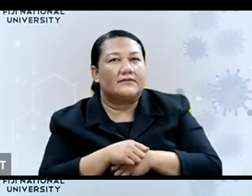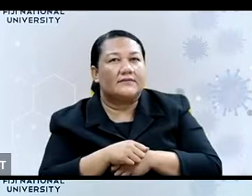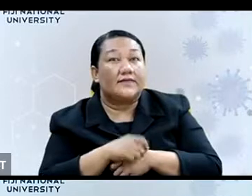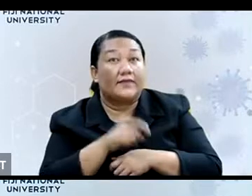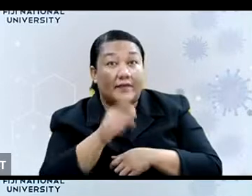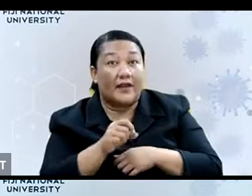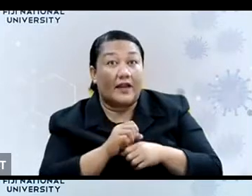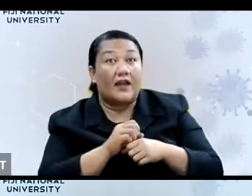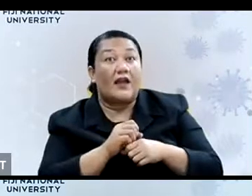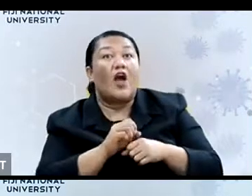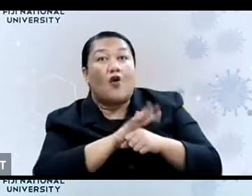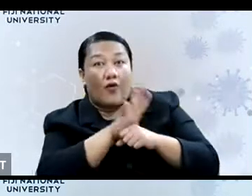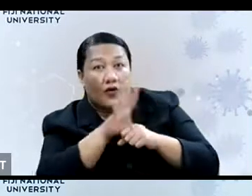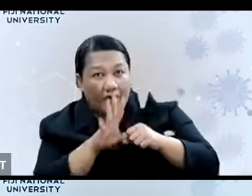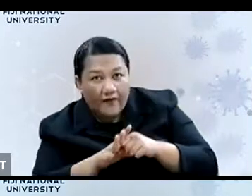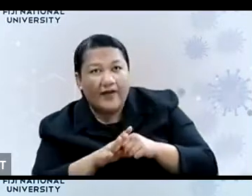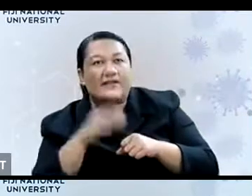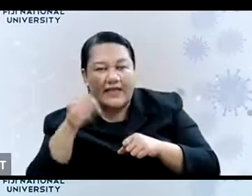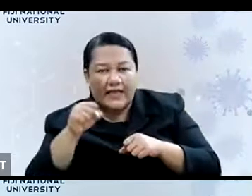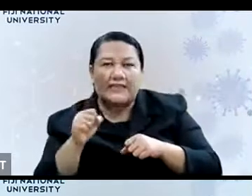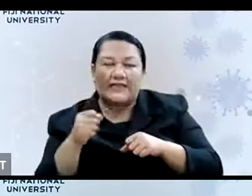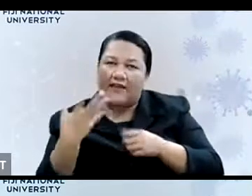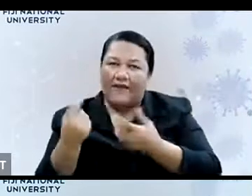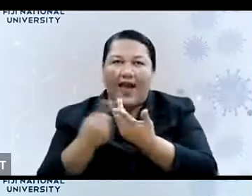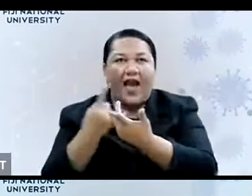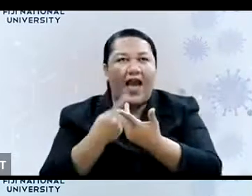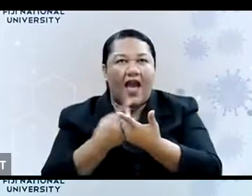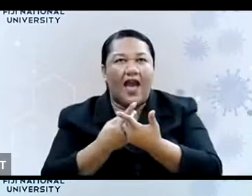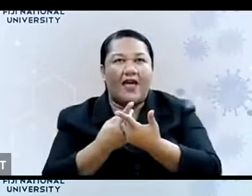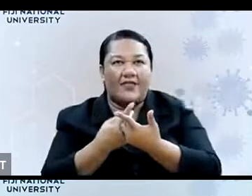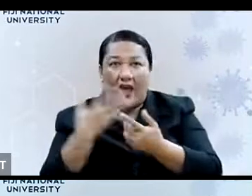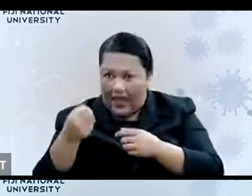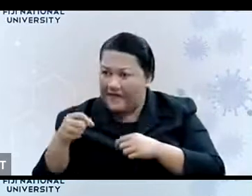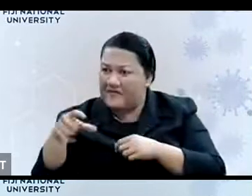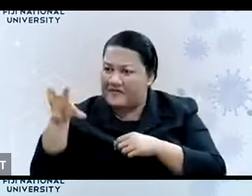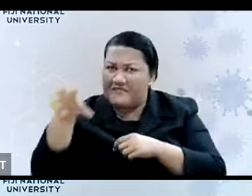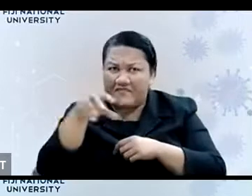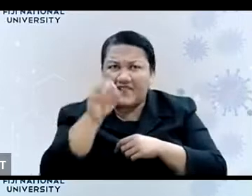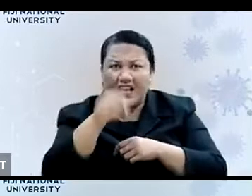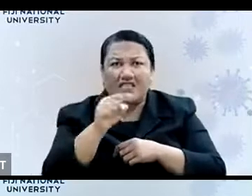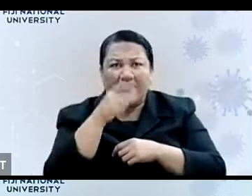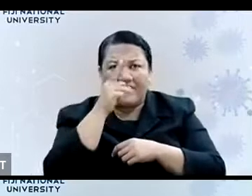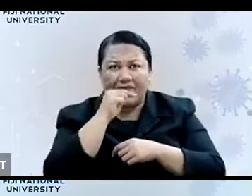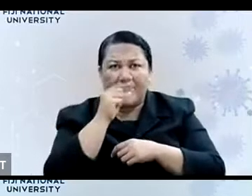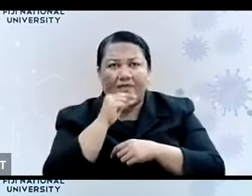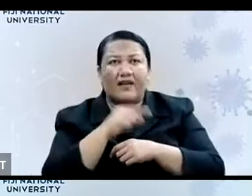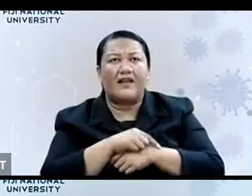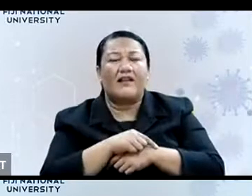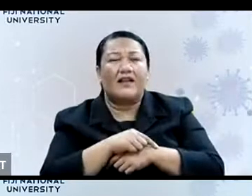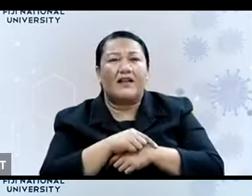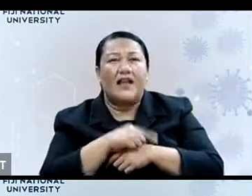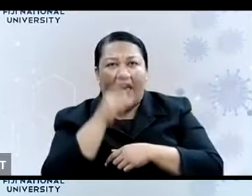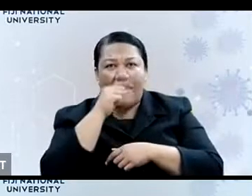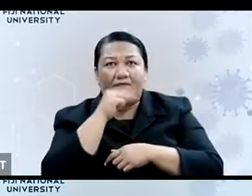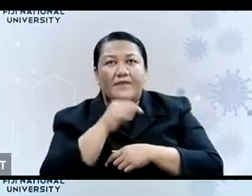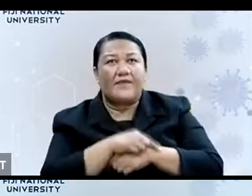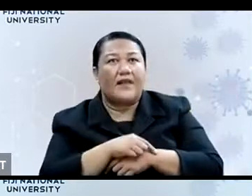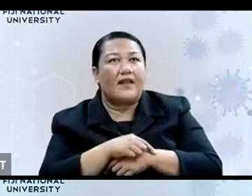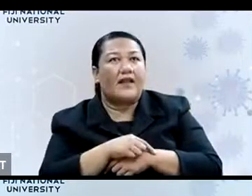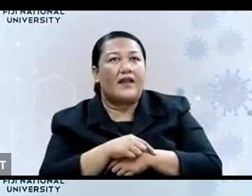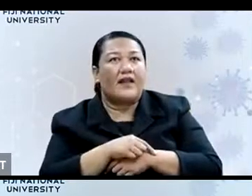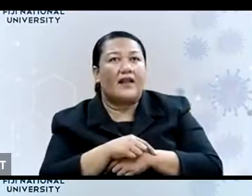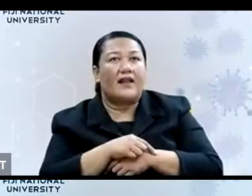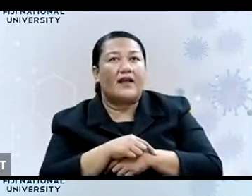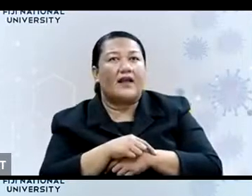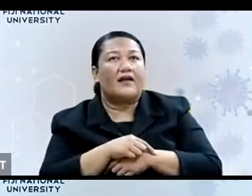coronavirus, and probably for the other, because there have been other coronaviruses around, you know, the ones that have just caused, for the most part,